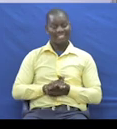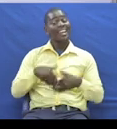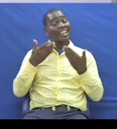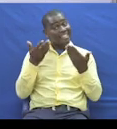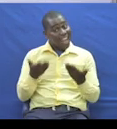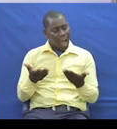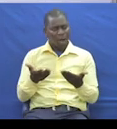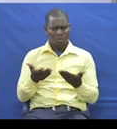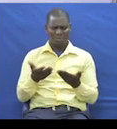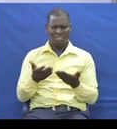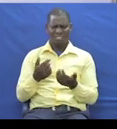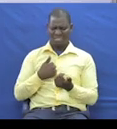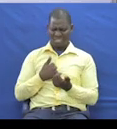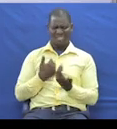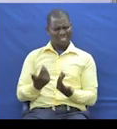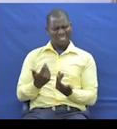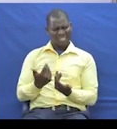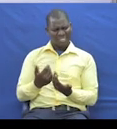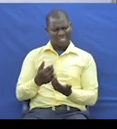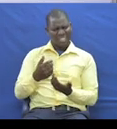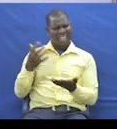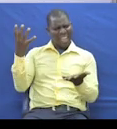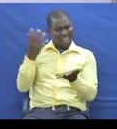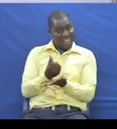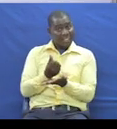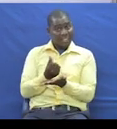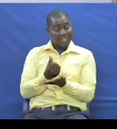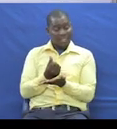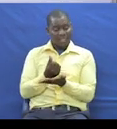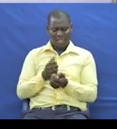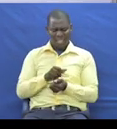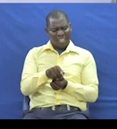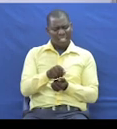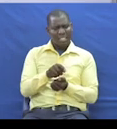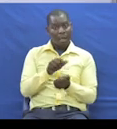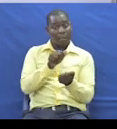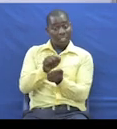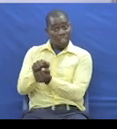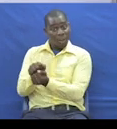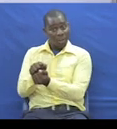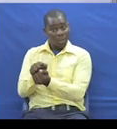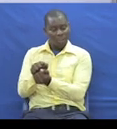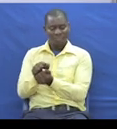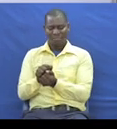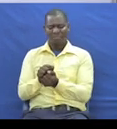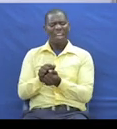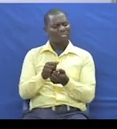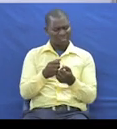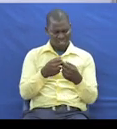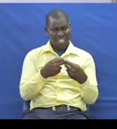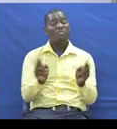Now, what you have get is that this particle was made up from tin particles.